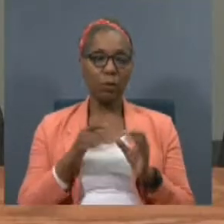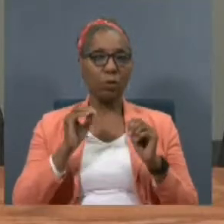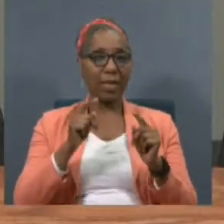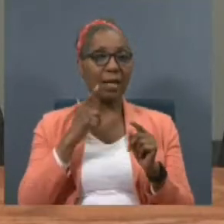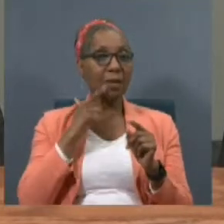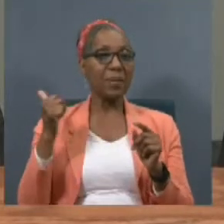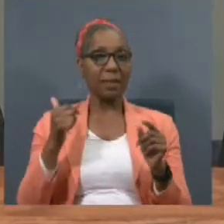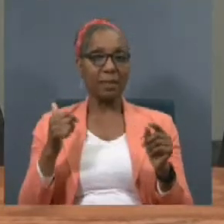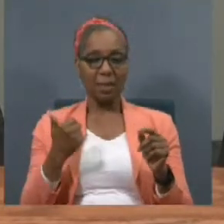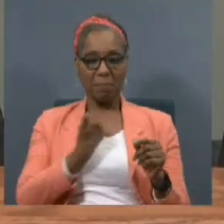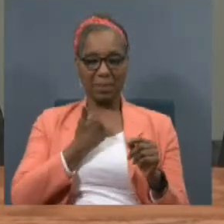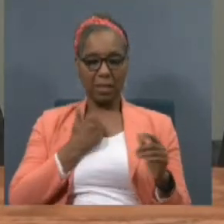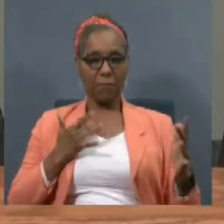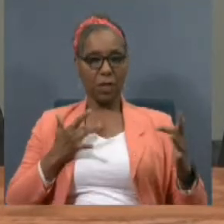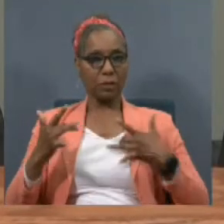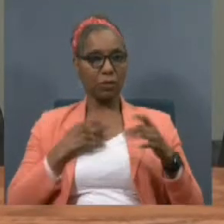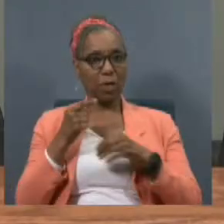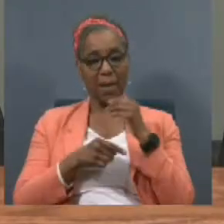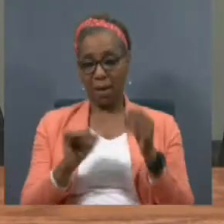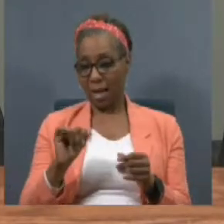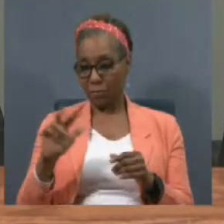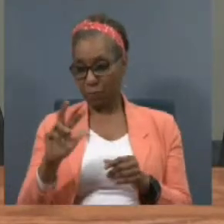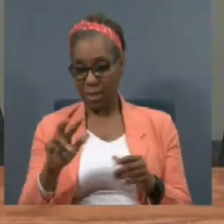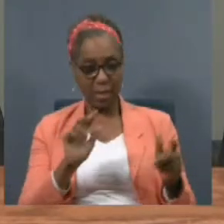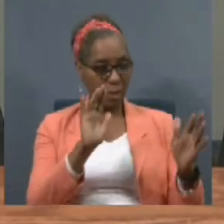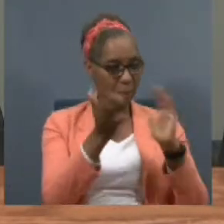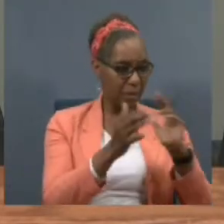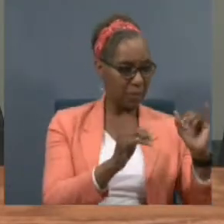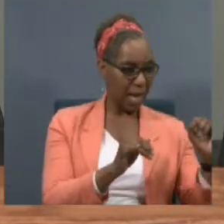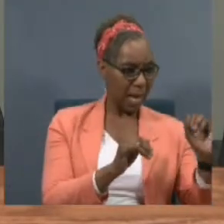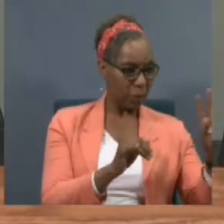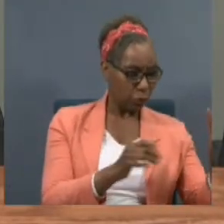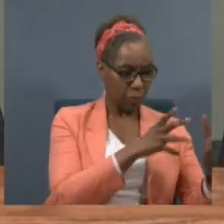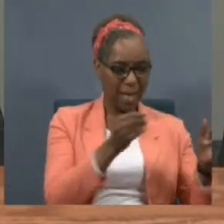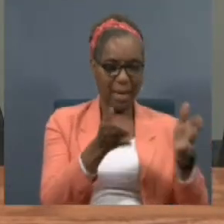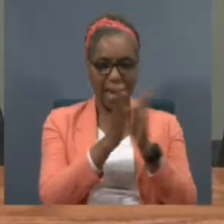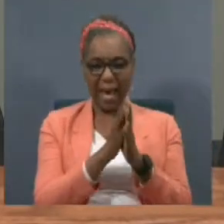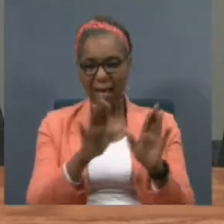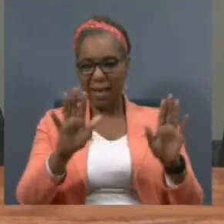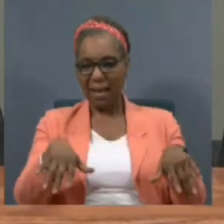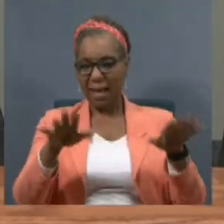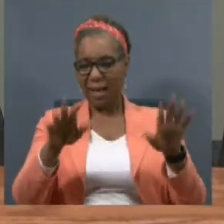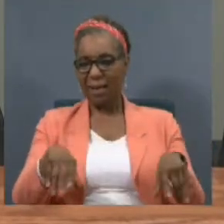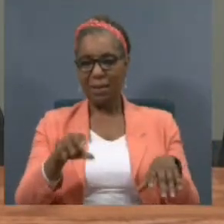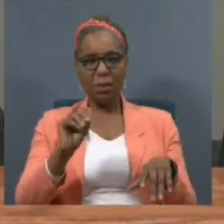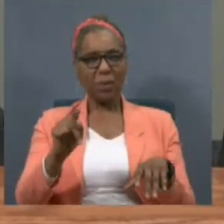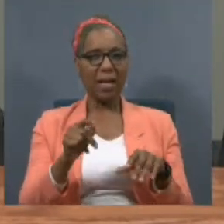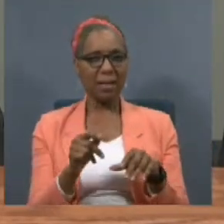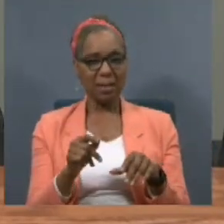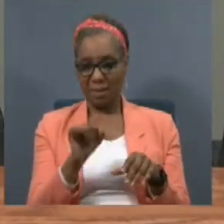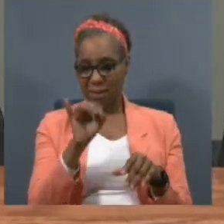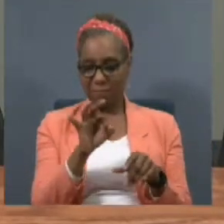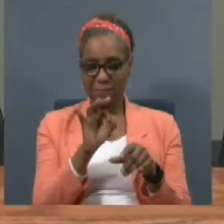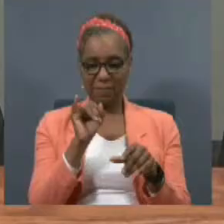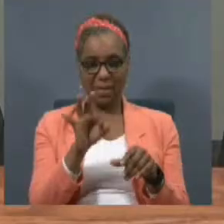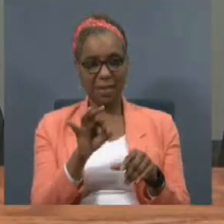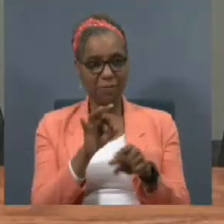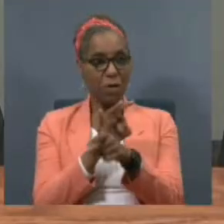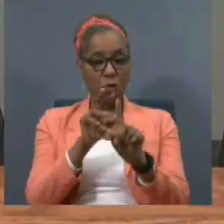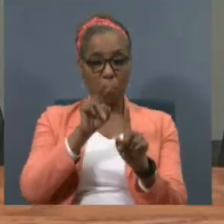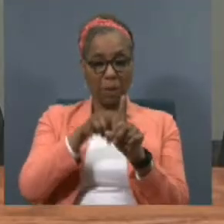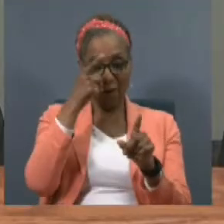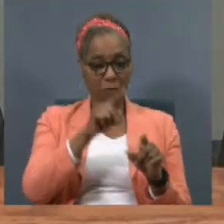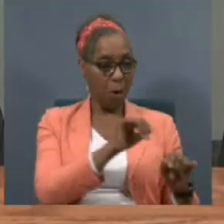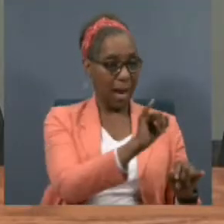being concerned about I-3 compared to I-2 and asking, say, hey, listen, won't we, if you apply